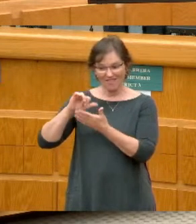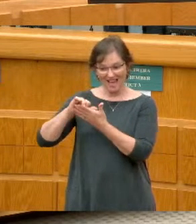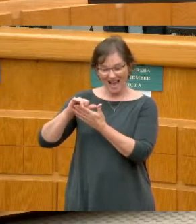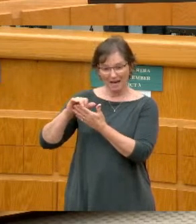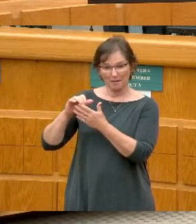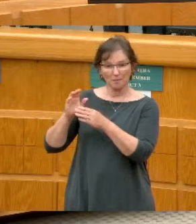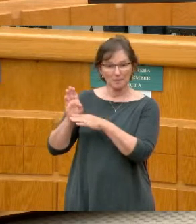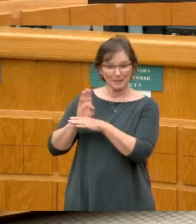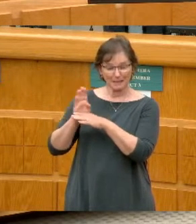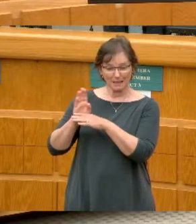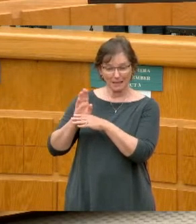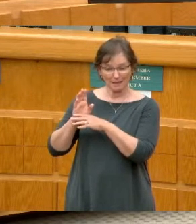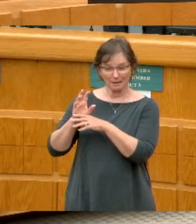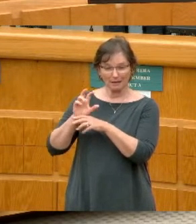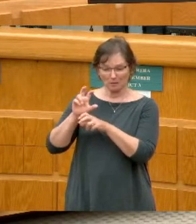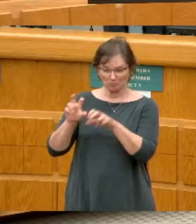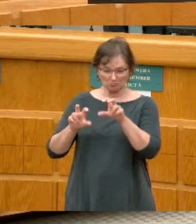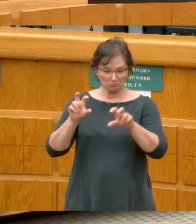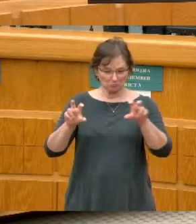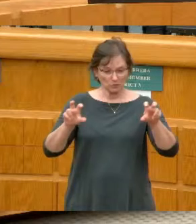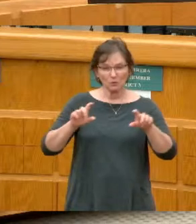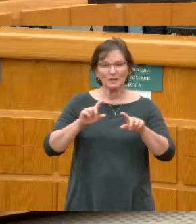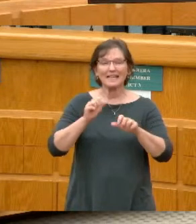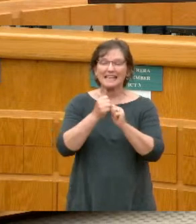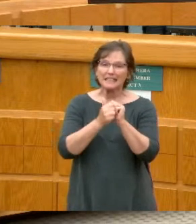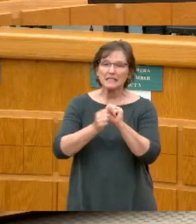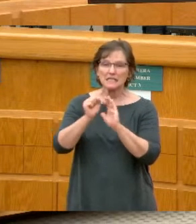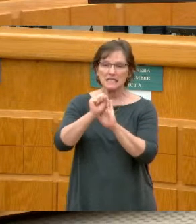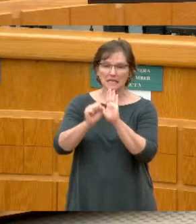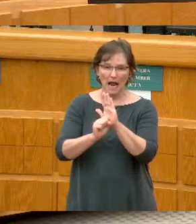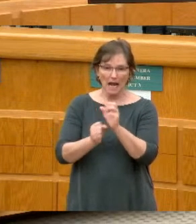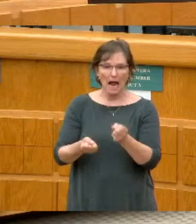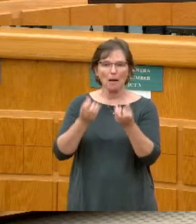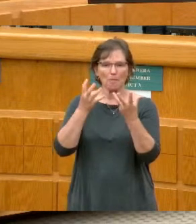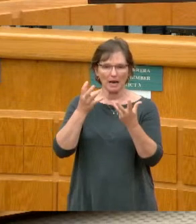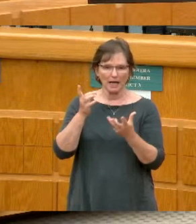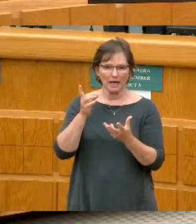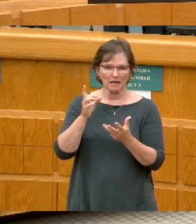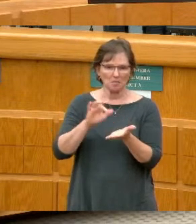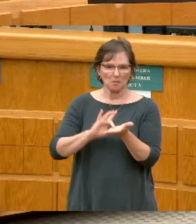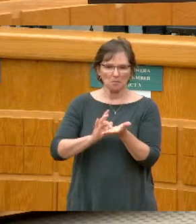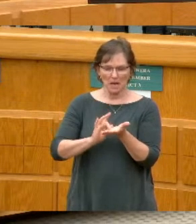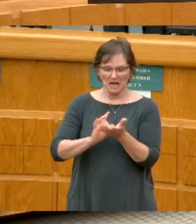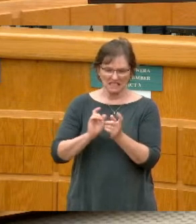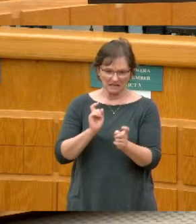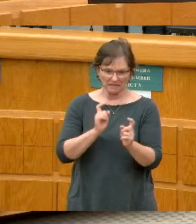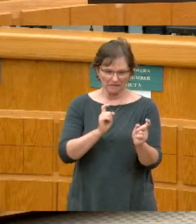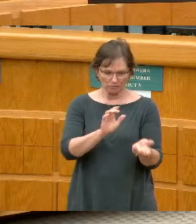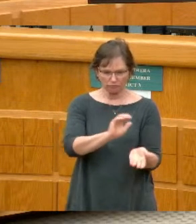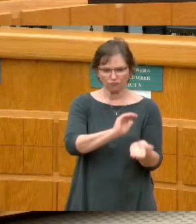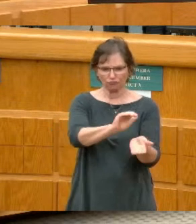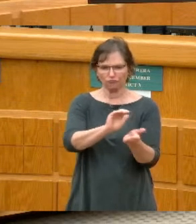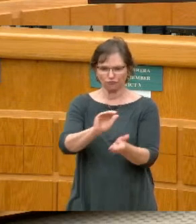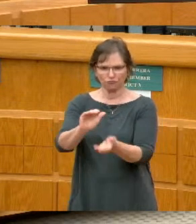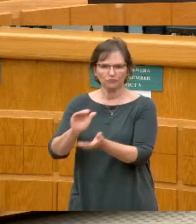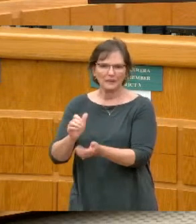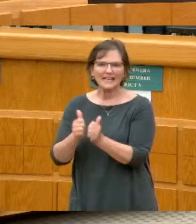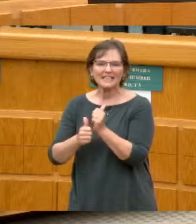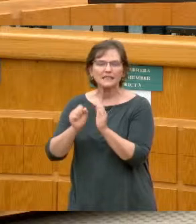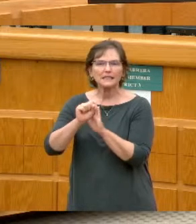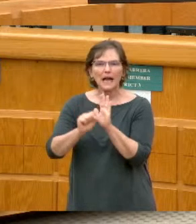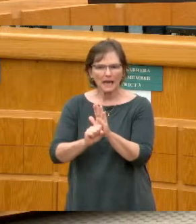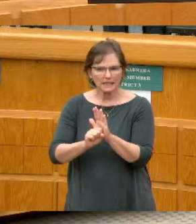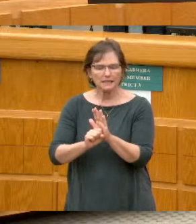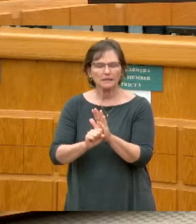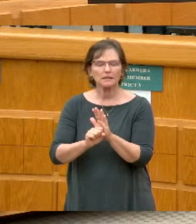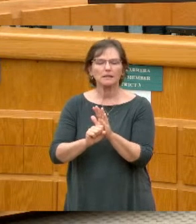doses. And this is obviously these new treatment drugs, and the federal government will be in charge of allocating